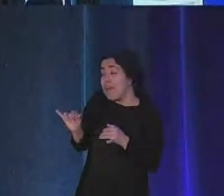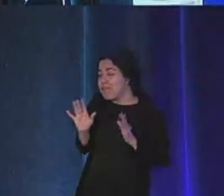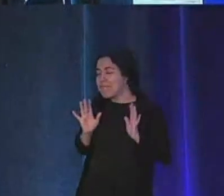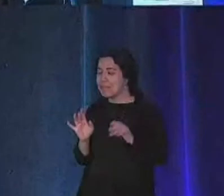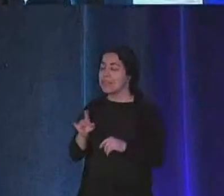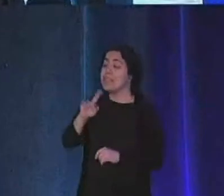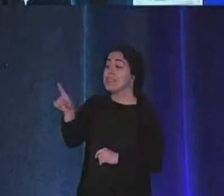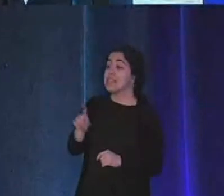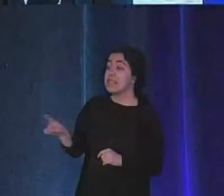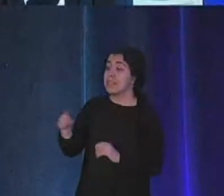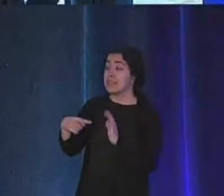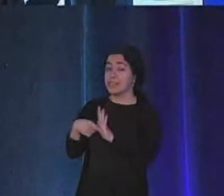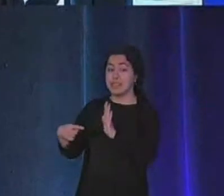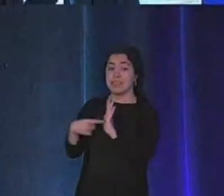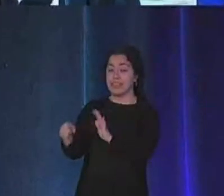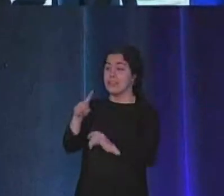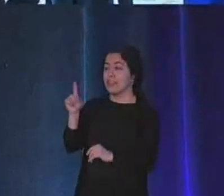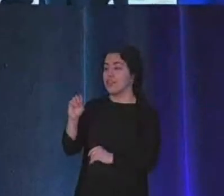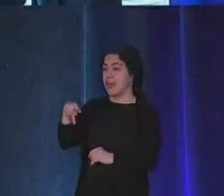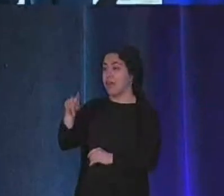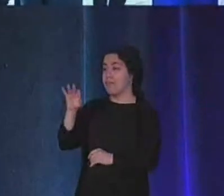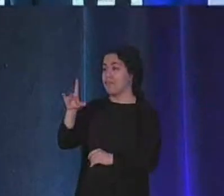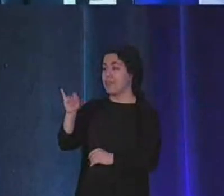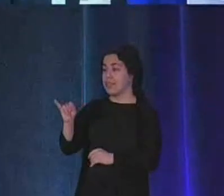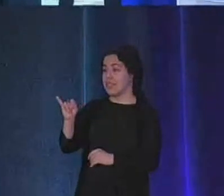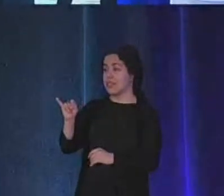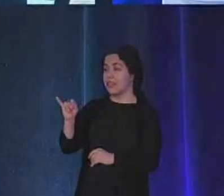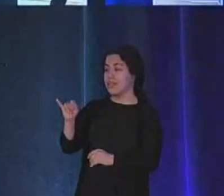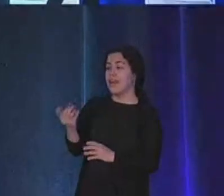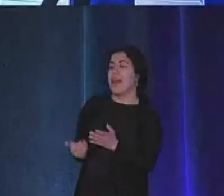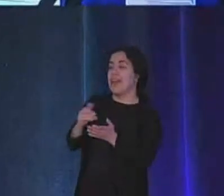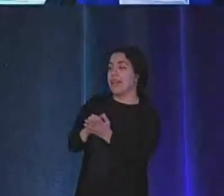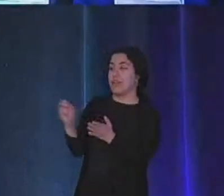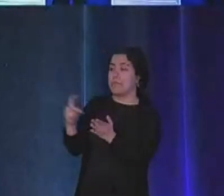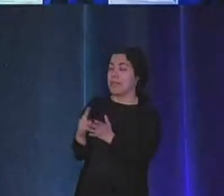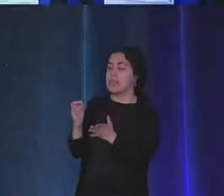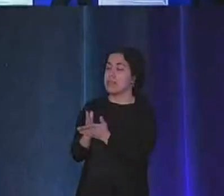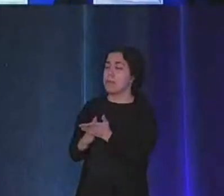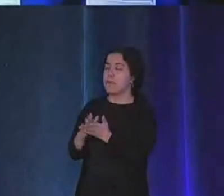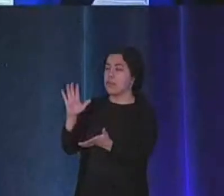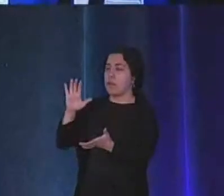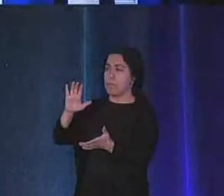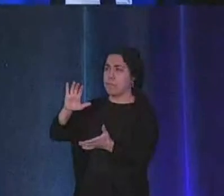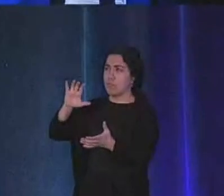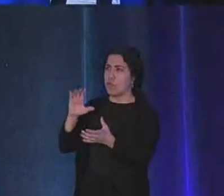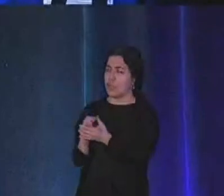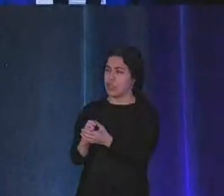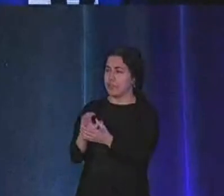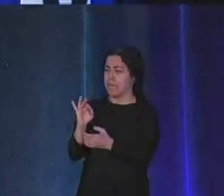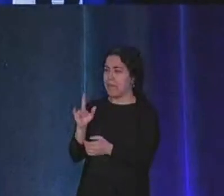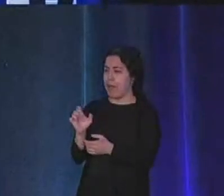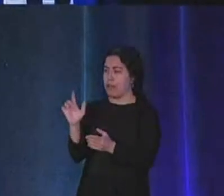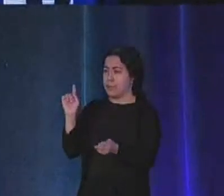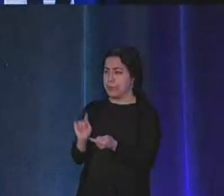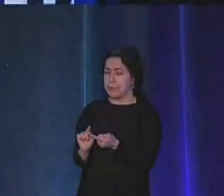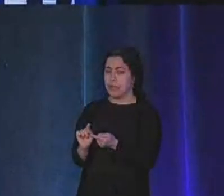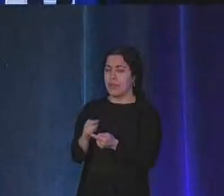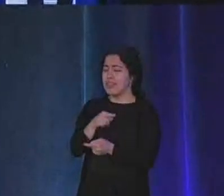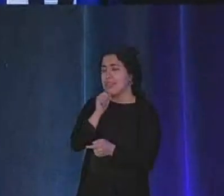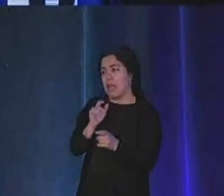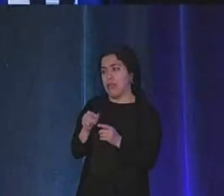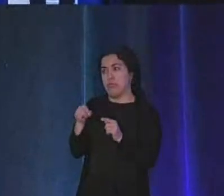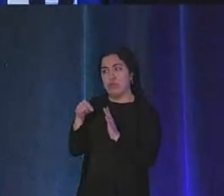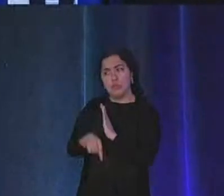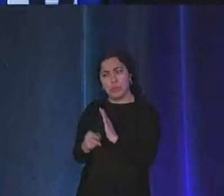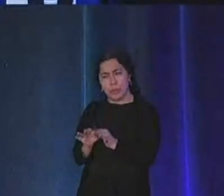Z stands for Zoffly. And again, getting back to some compression. And again, this is not super duper important, but I was